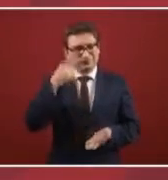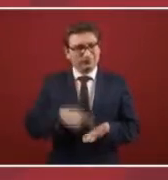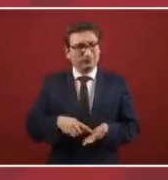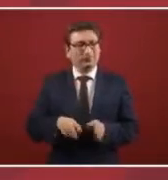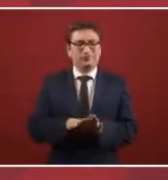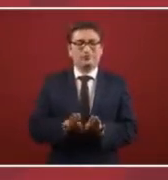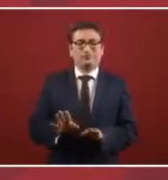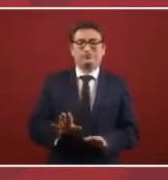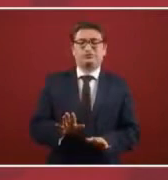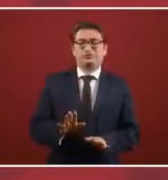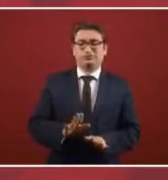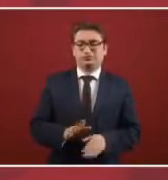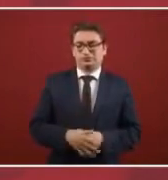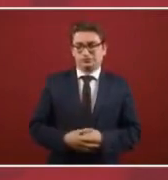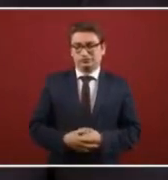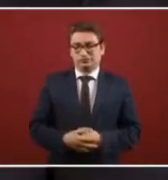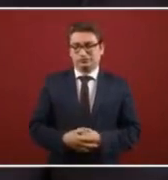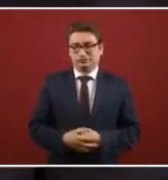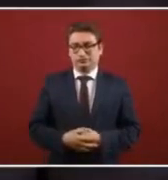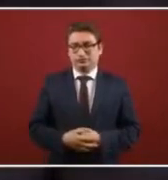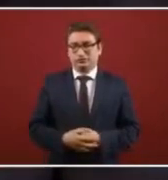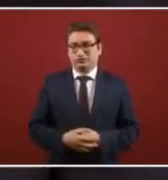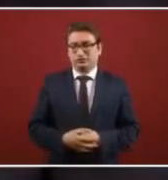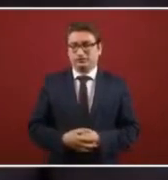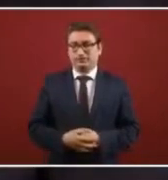no, no, no, no. No, that's not.